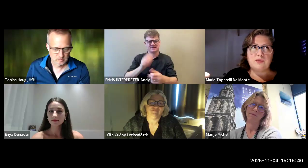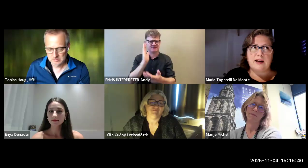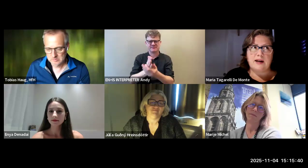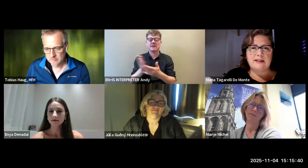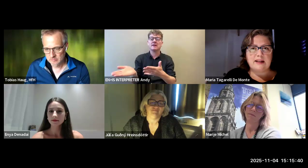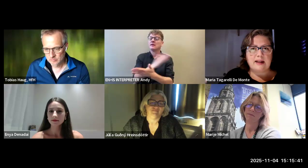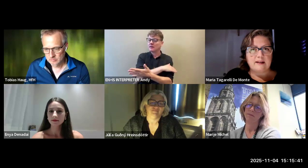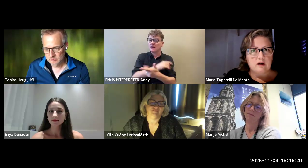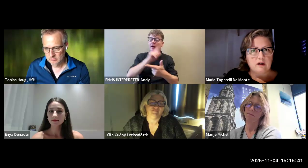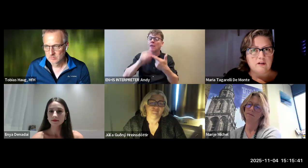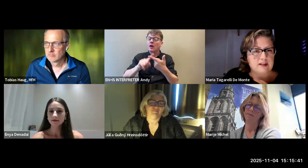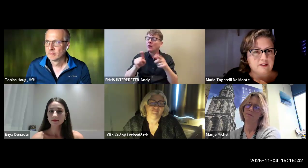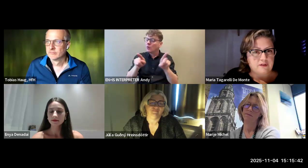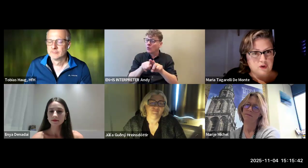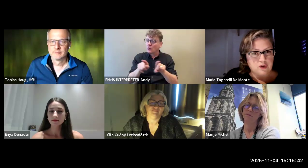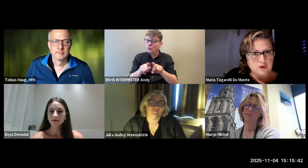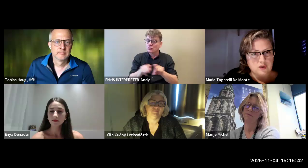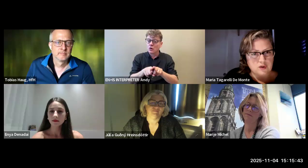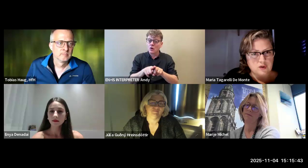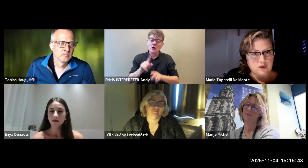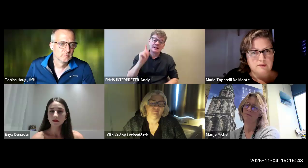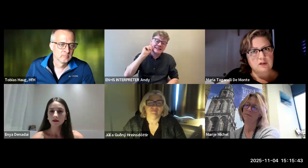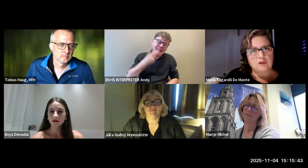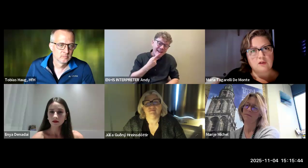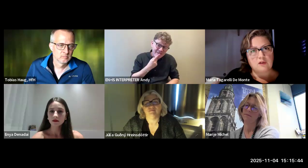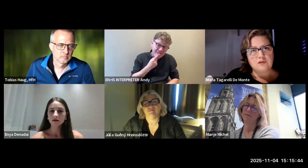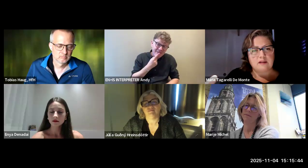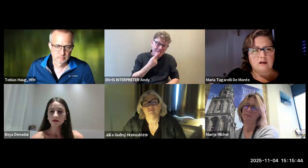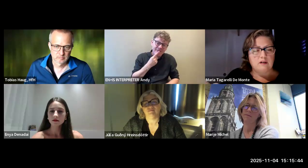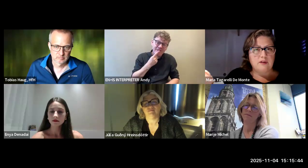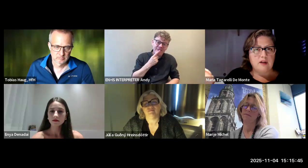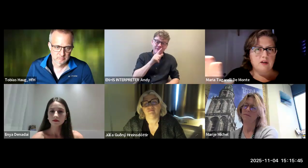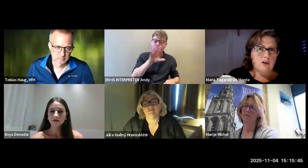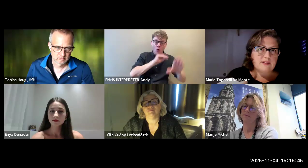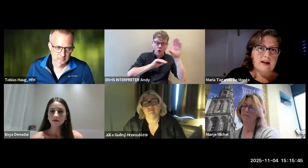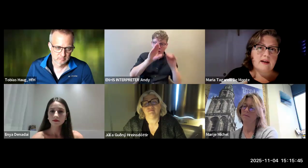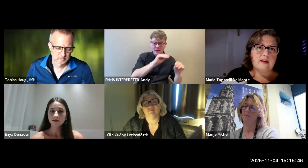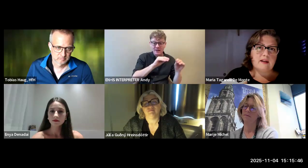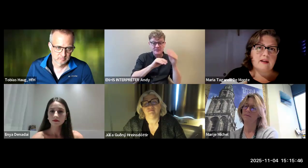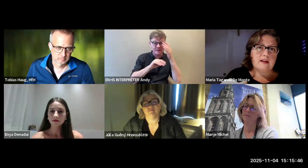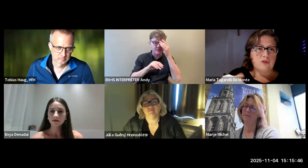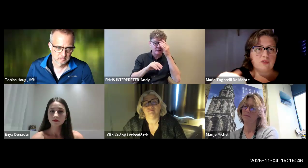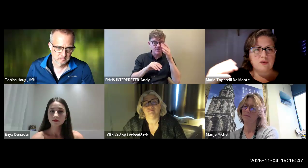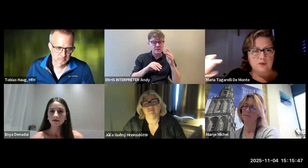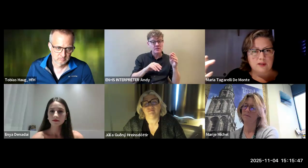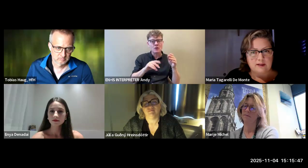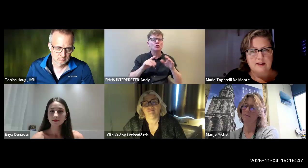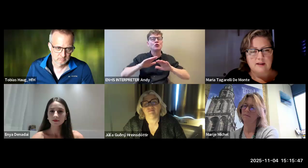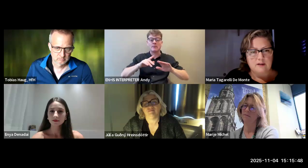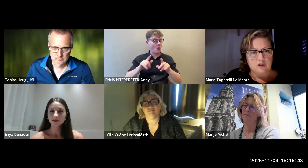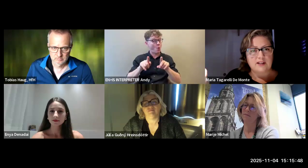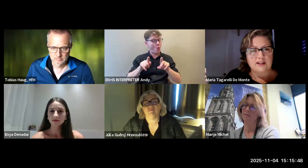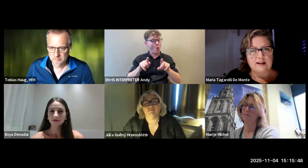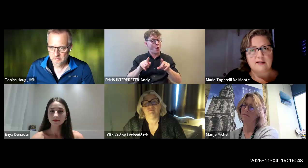It is true that in the case of deaf learners, but this is also the case of non-signing deaf learners